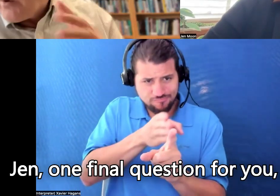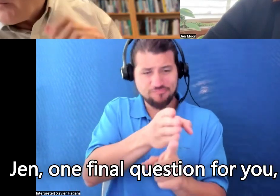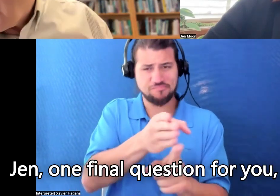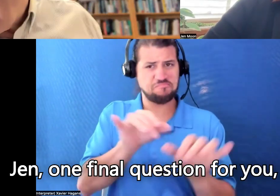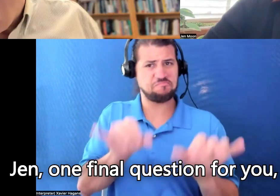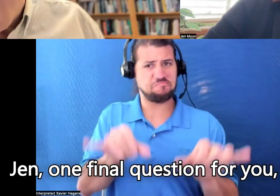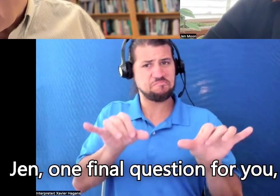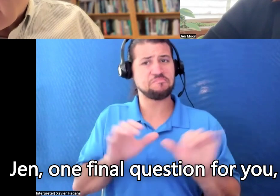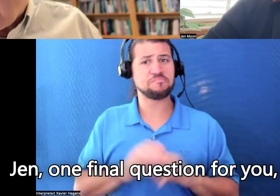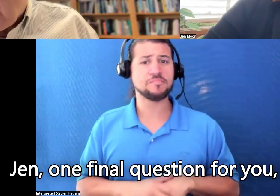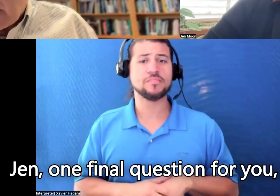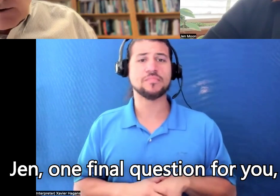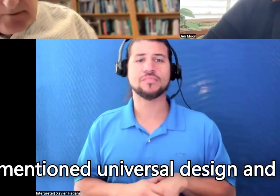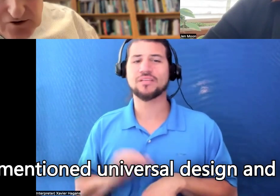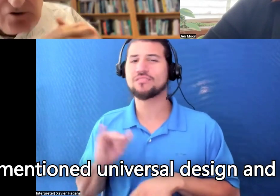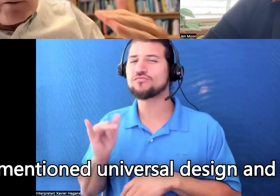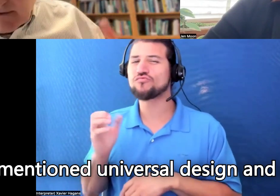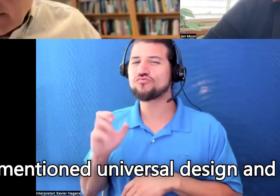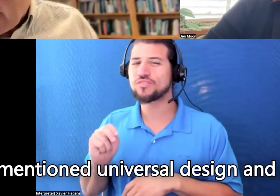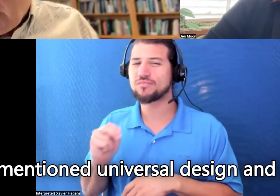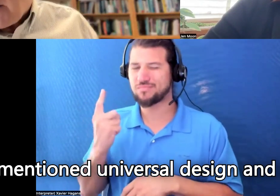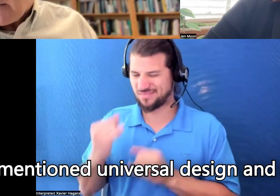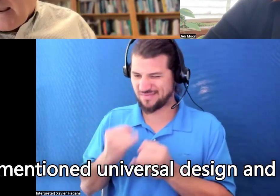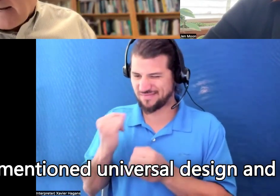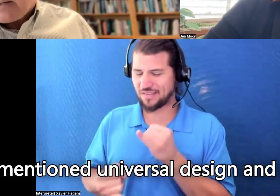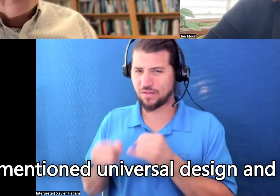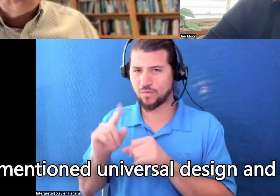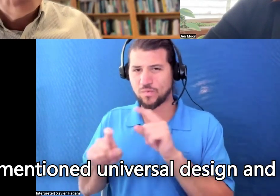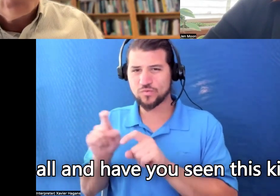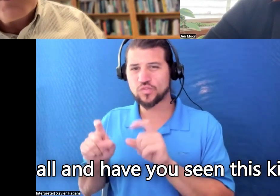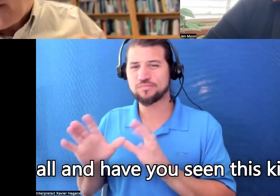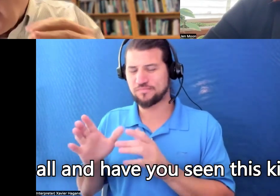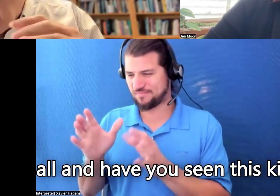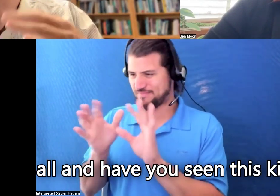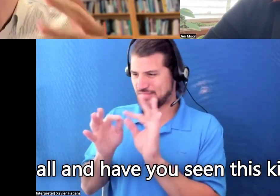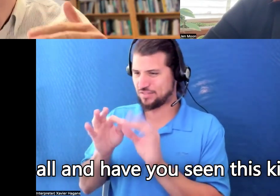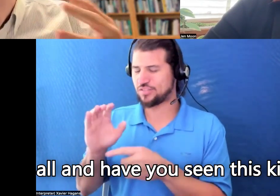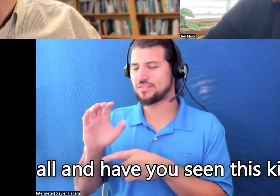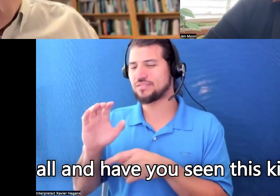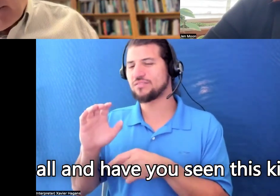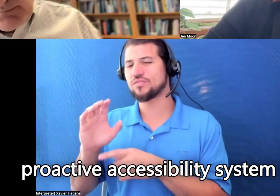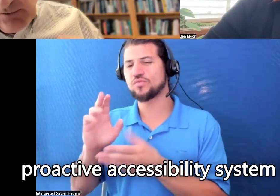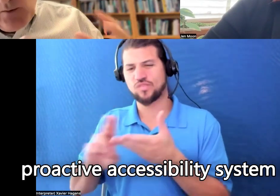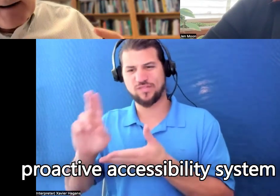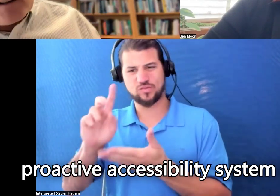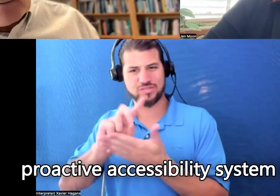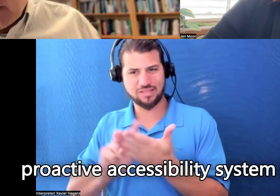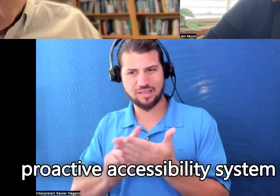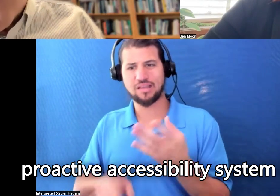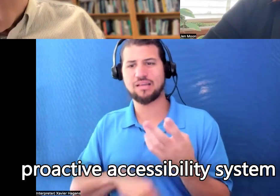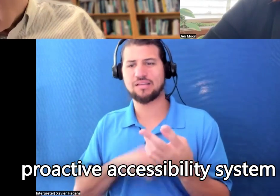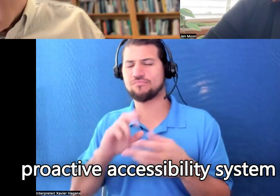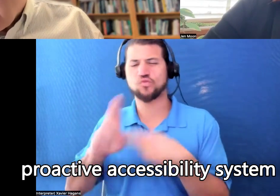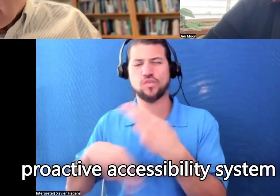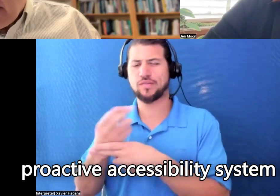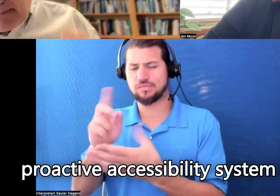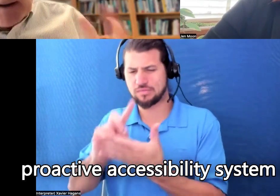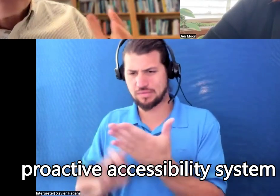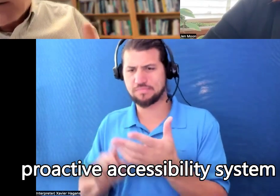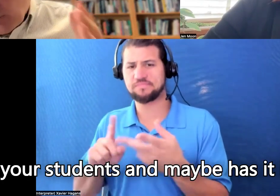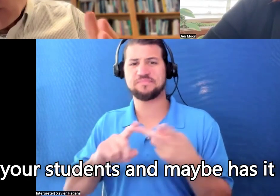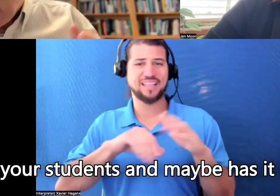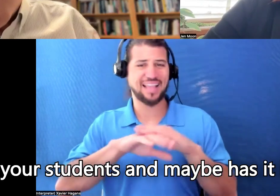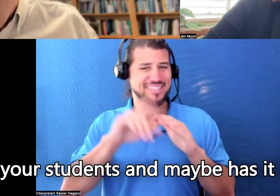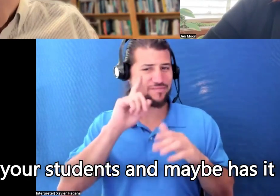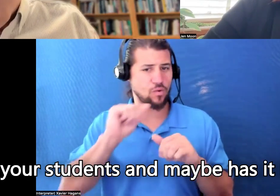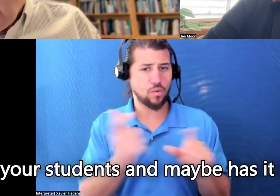Jen, one final question for you, Jen. You mentioned universal design and access for all, and have you seen this kind of proactive accessibility system